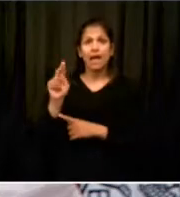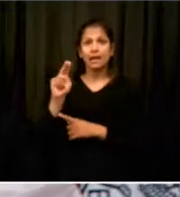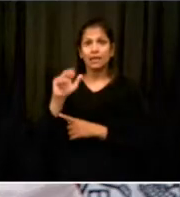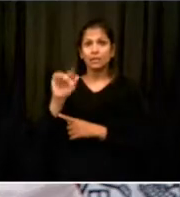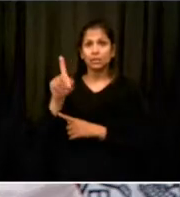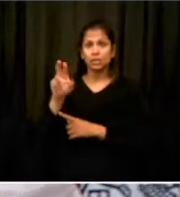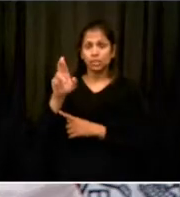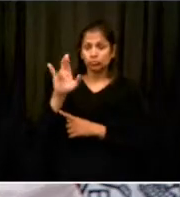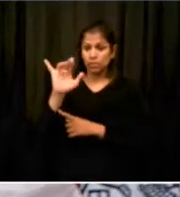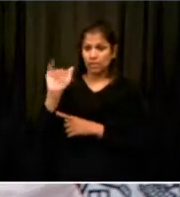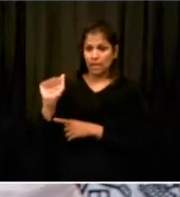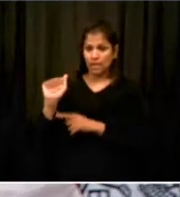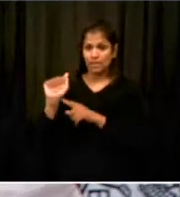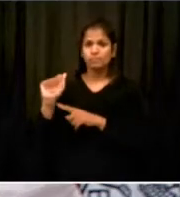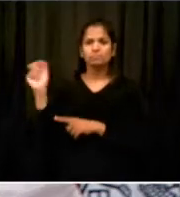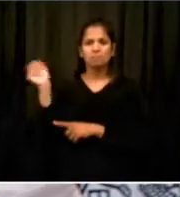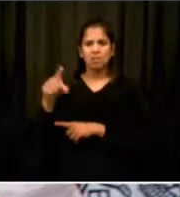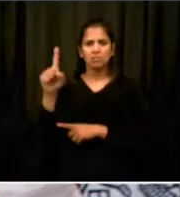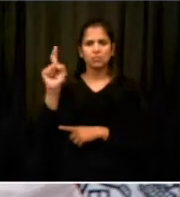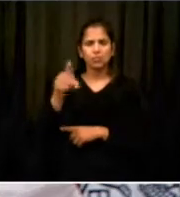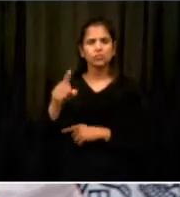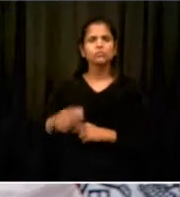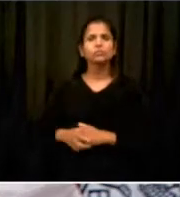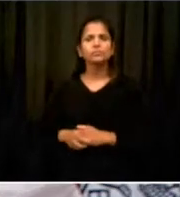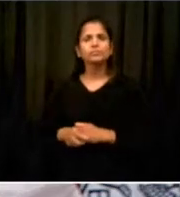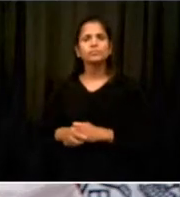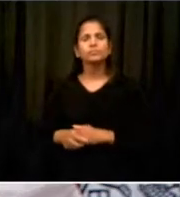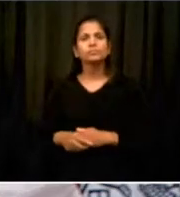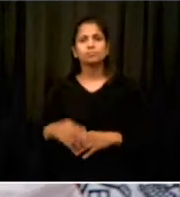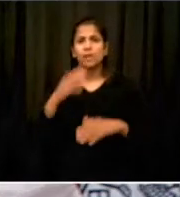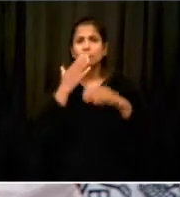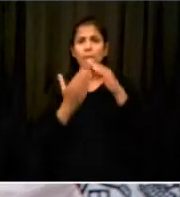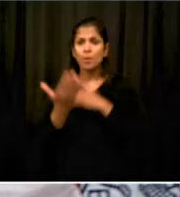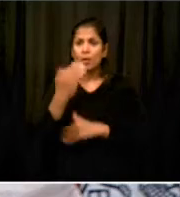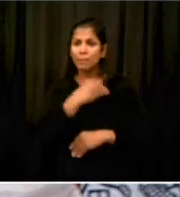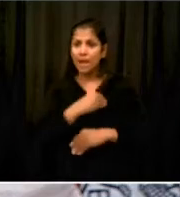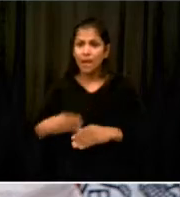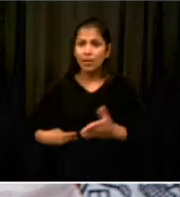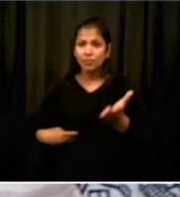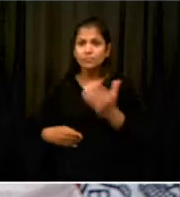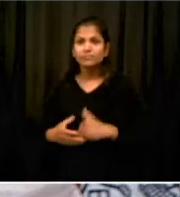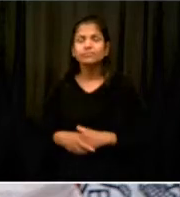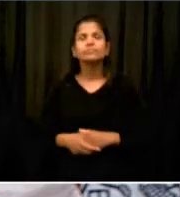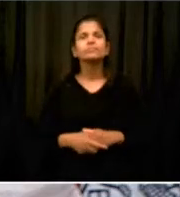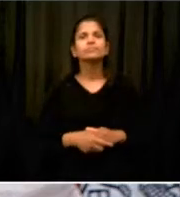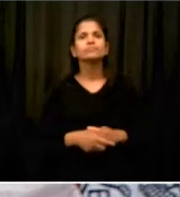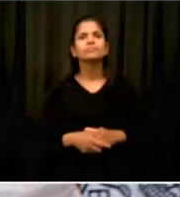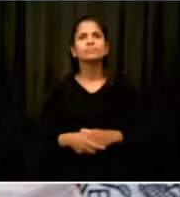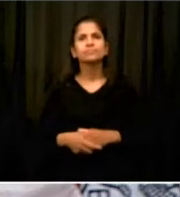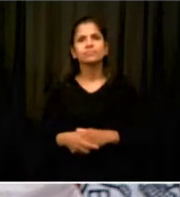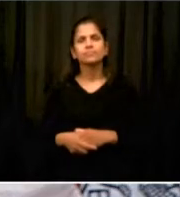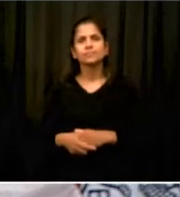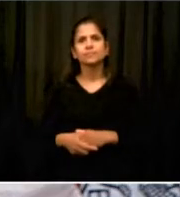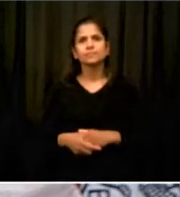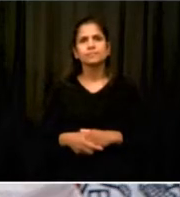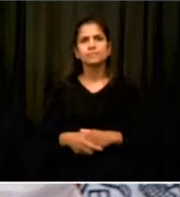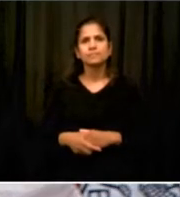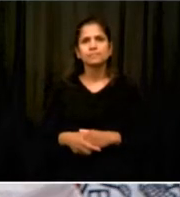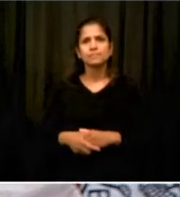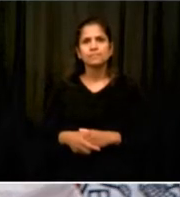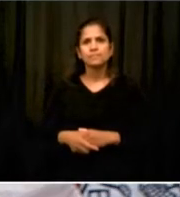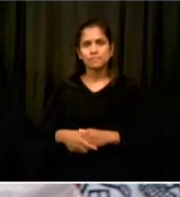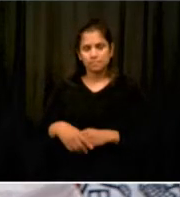Mayor, more and more at these briefings, you've challenged the premise of questions posed to you by some of the biggest news outlets in the